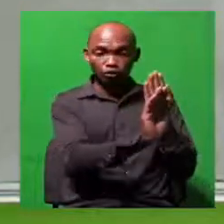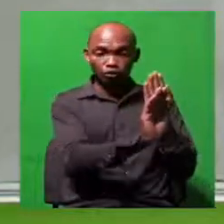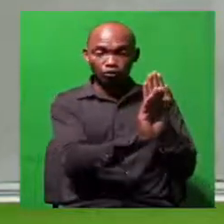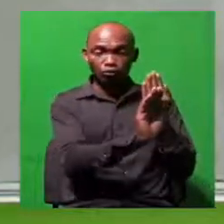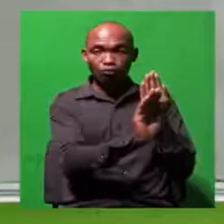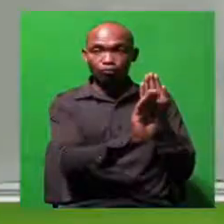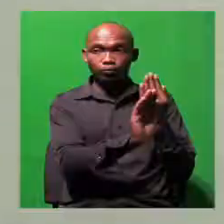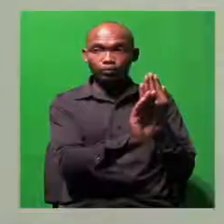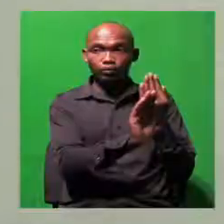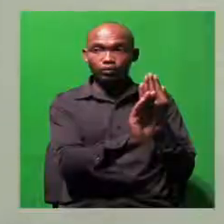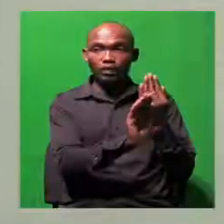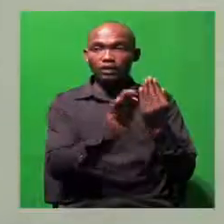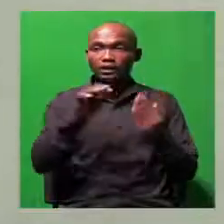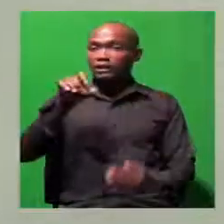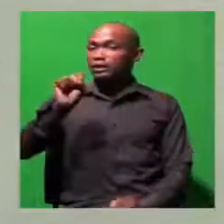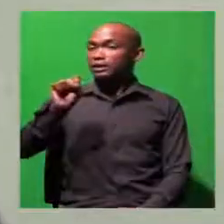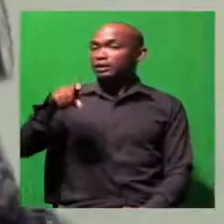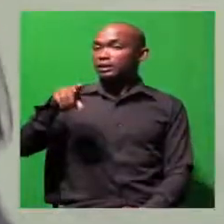splashing.